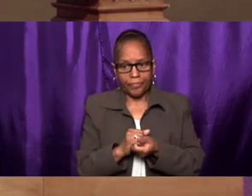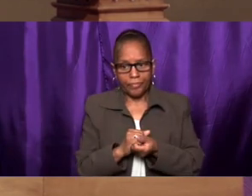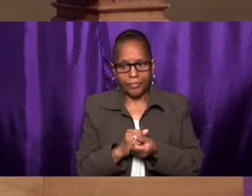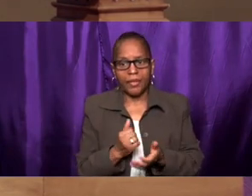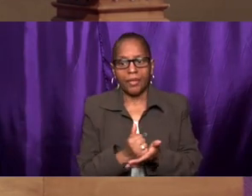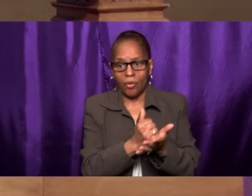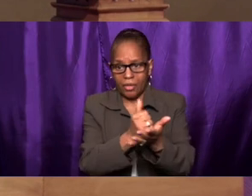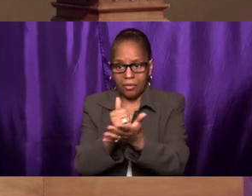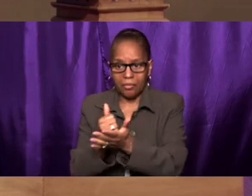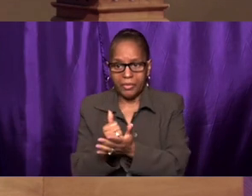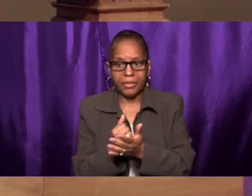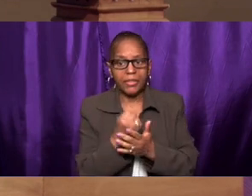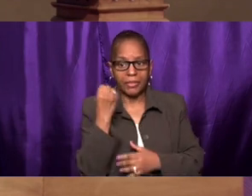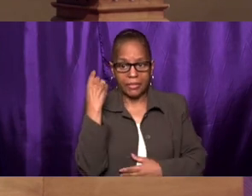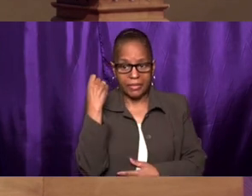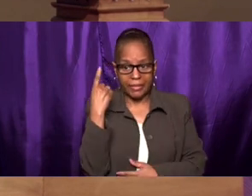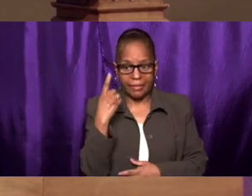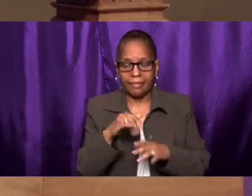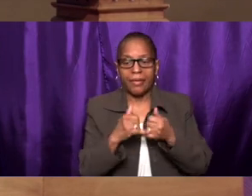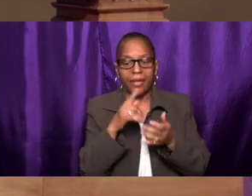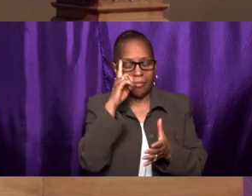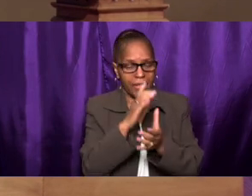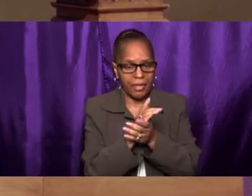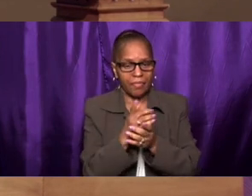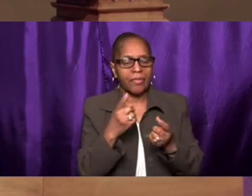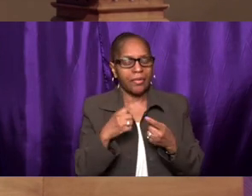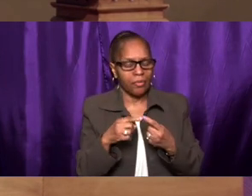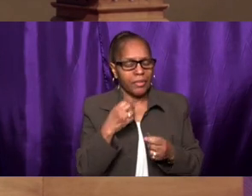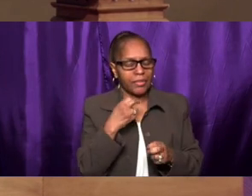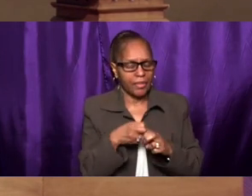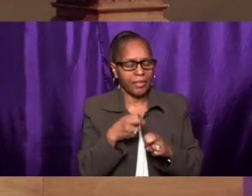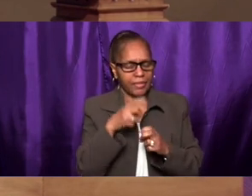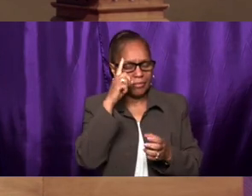gonna help us understand how to believe when it's hard to believe.